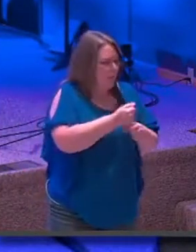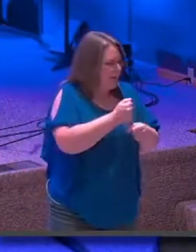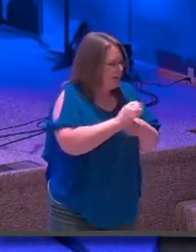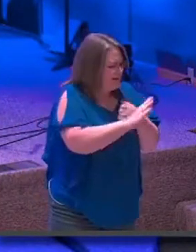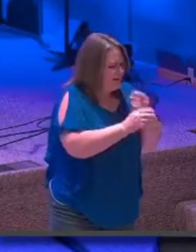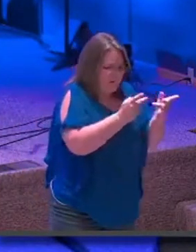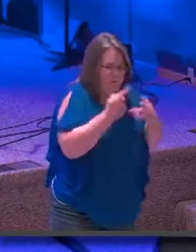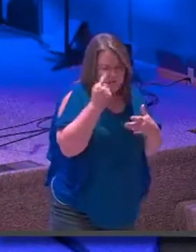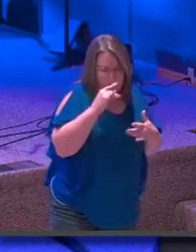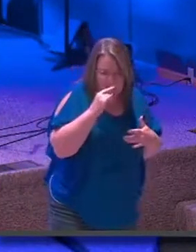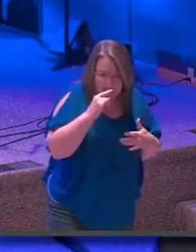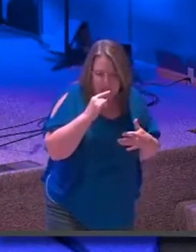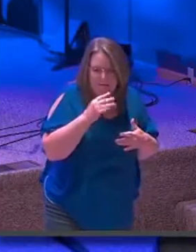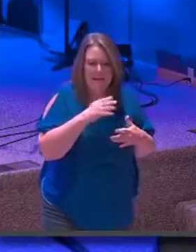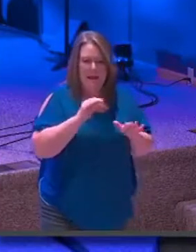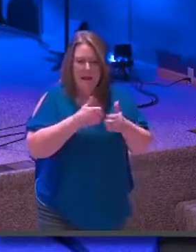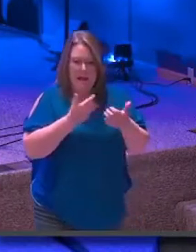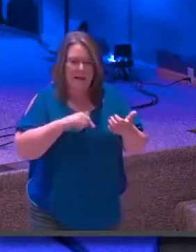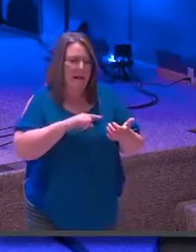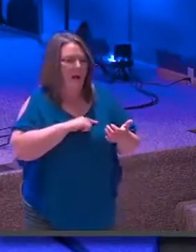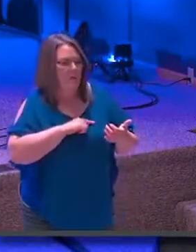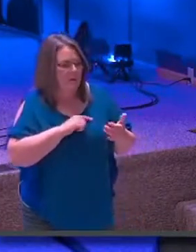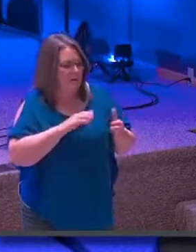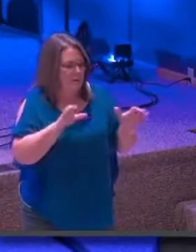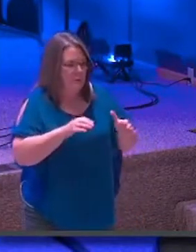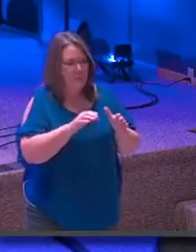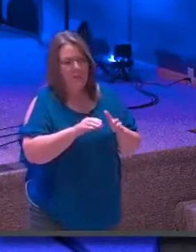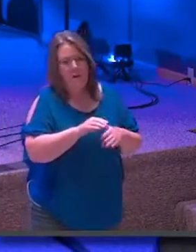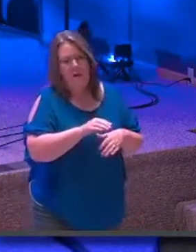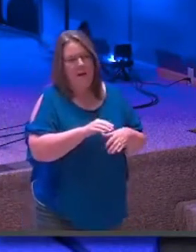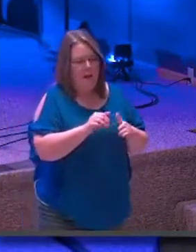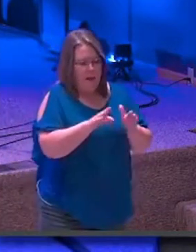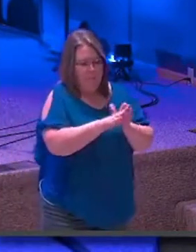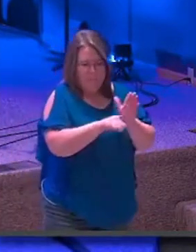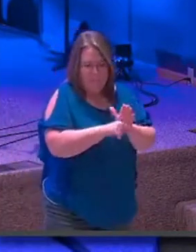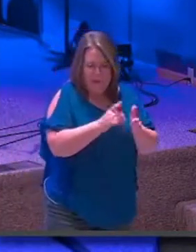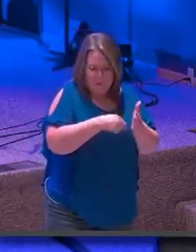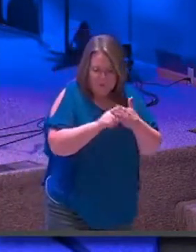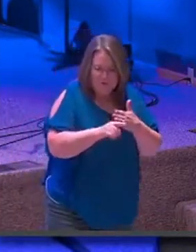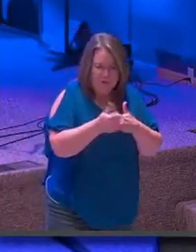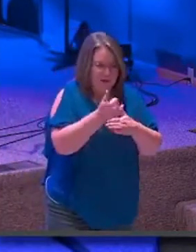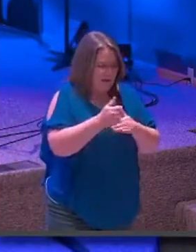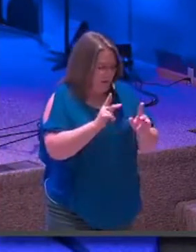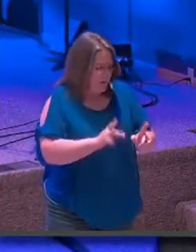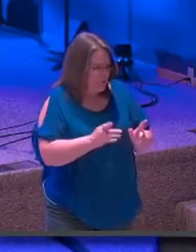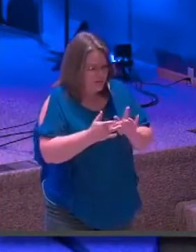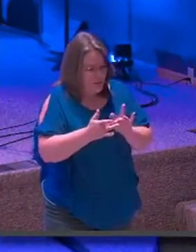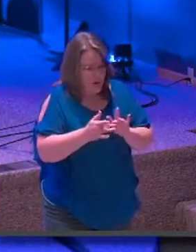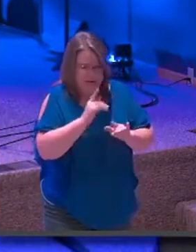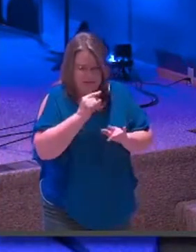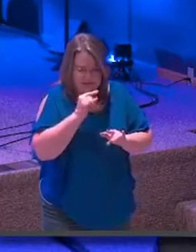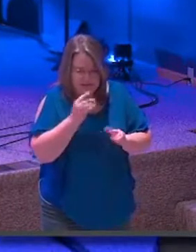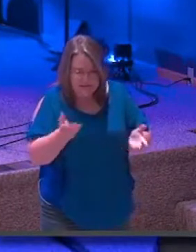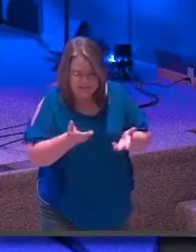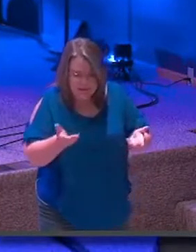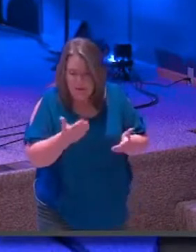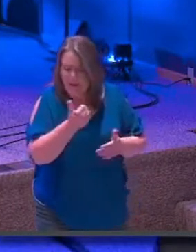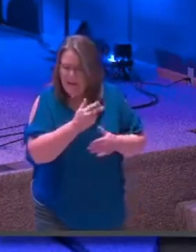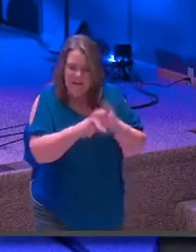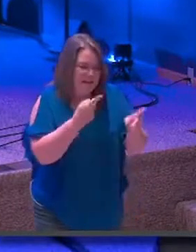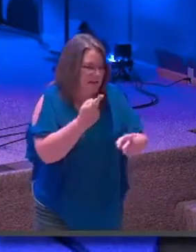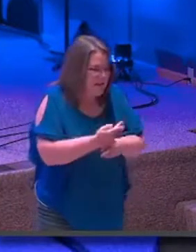kids and how we run backup checks on anybody who comes into contact with kids here. And you know, any kind of